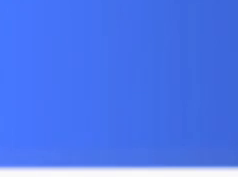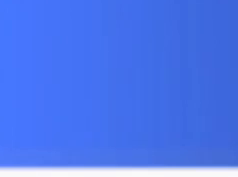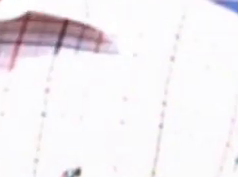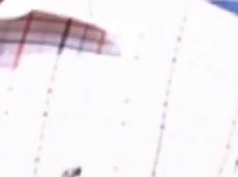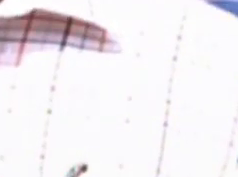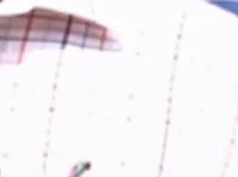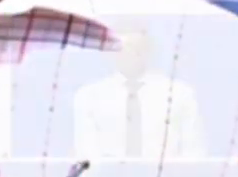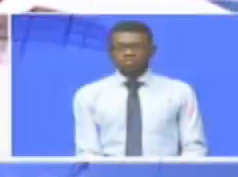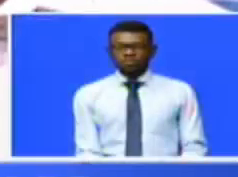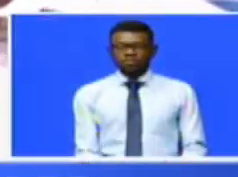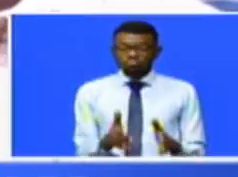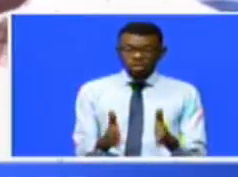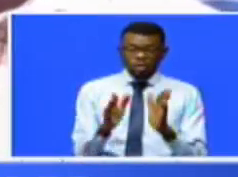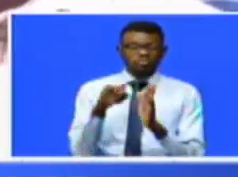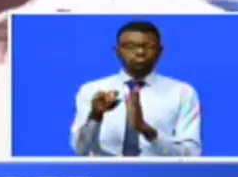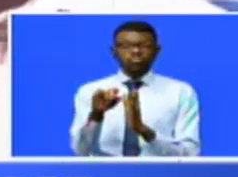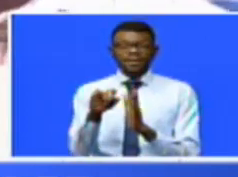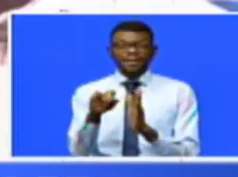billion shillings. This formula would also